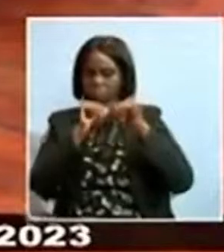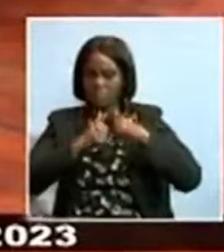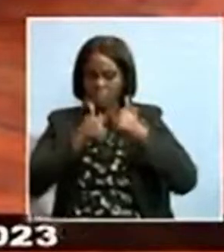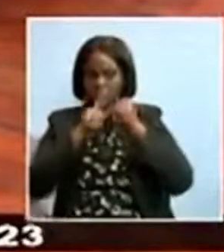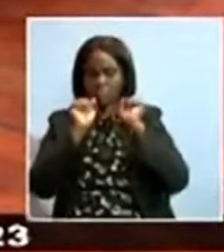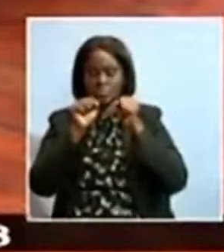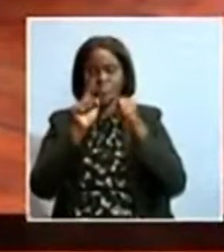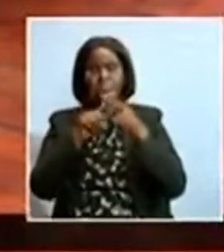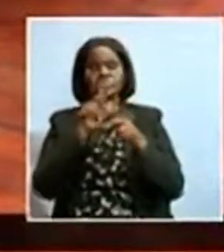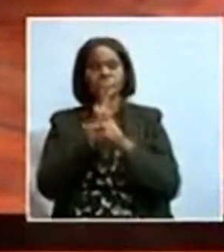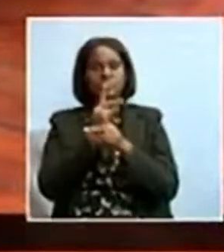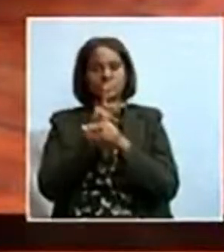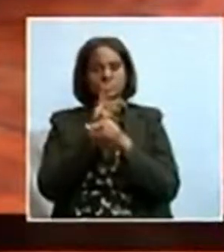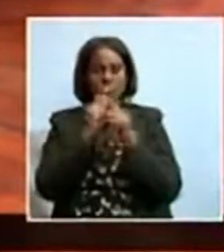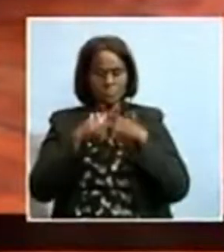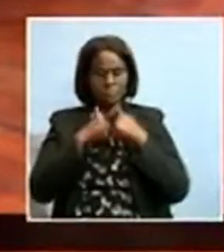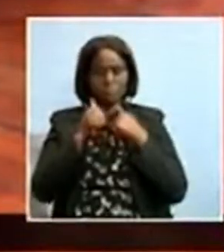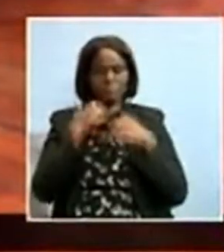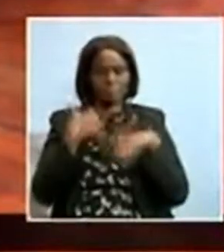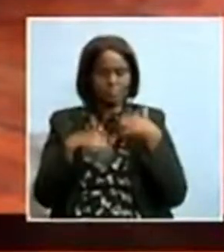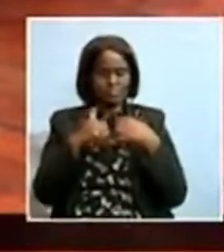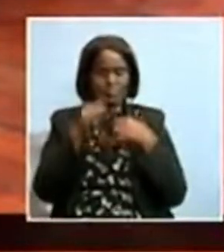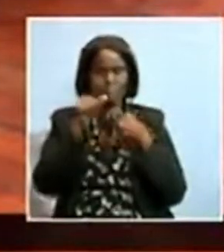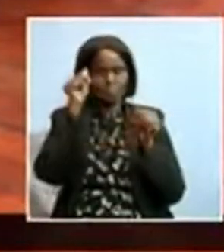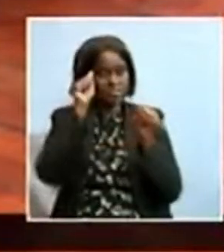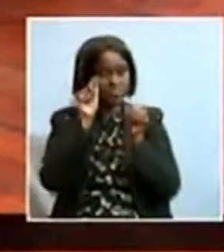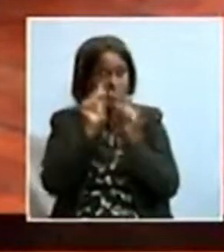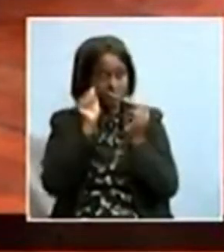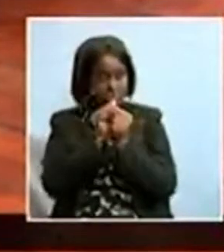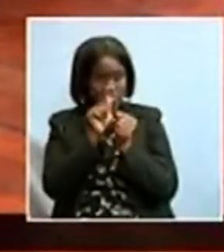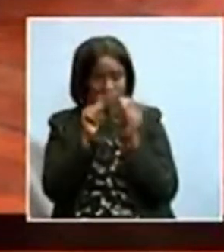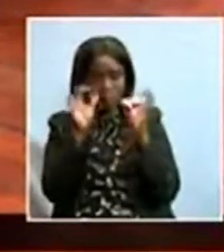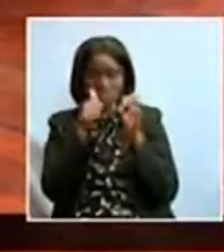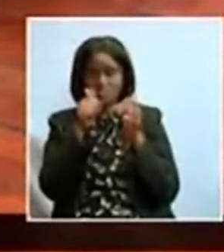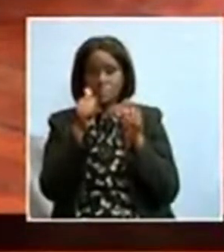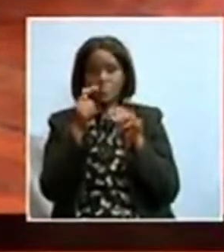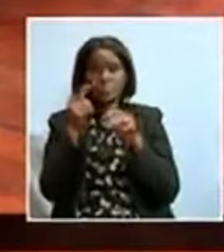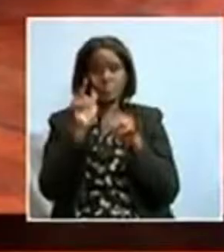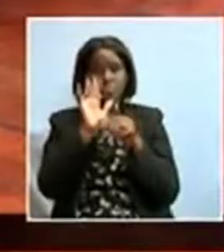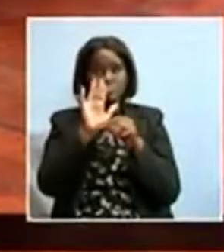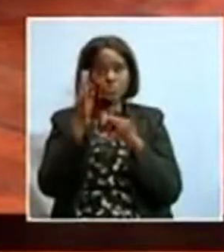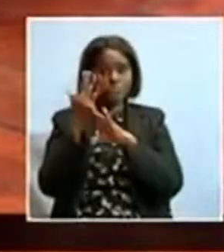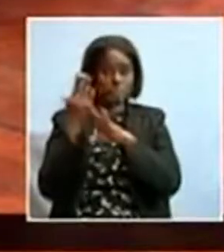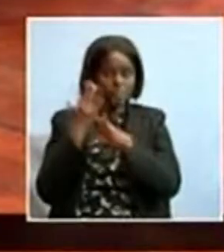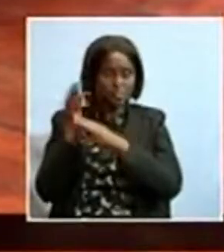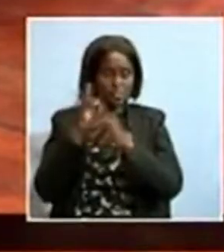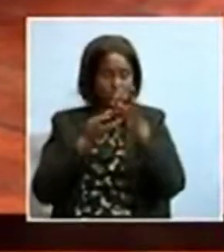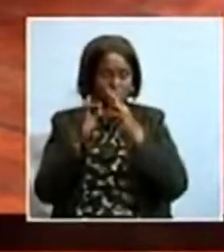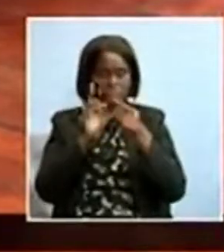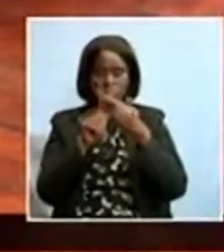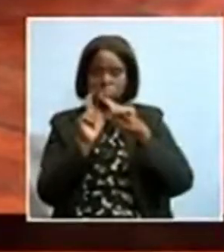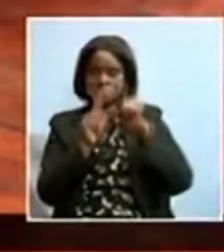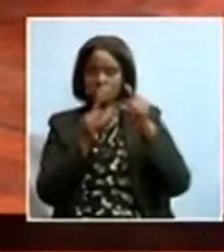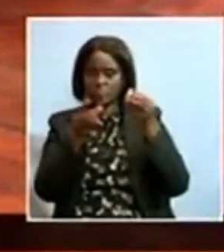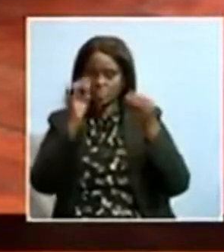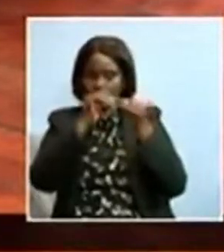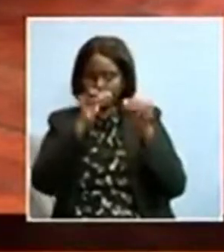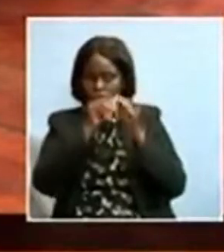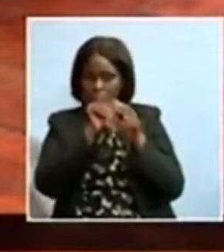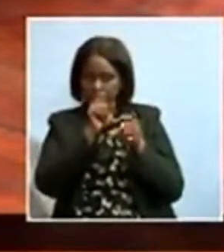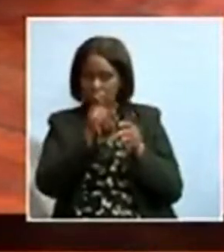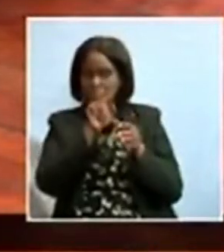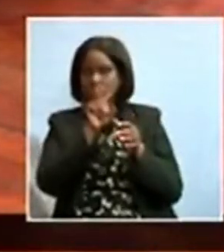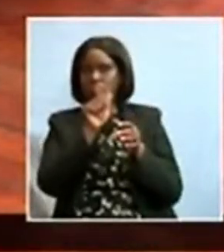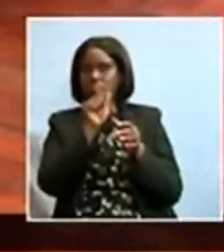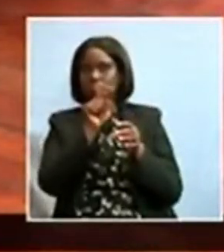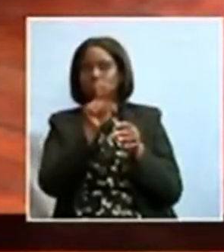meet our desired targets. So do you agree with the committee that your earlier justification to go and top up on the vehicle